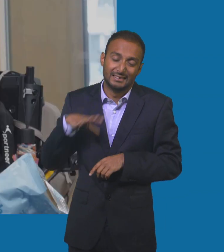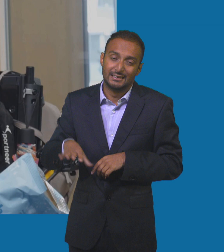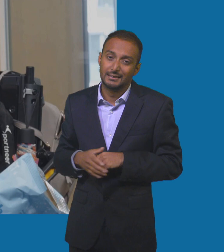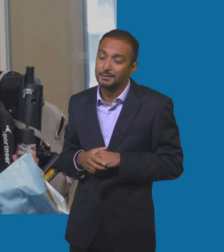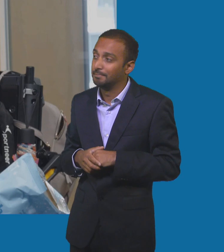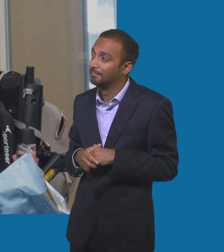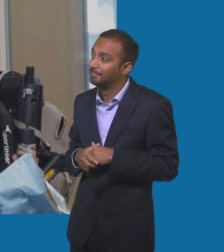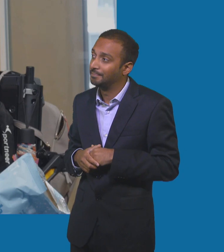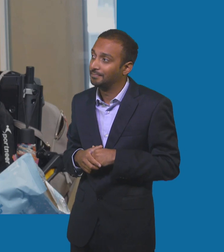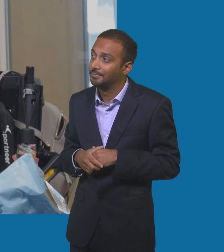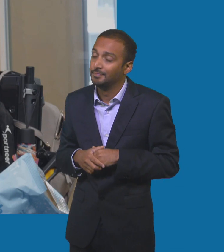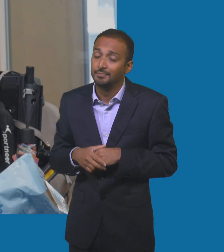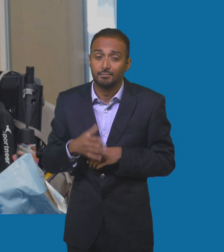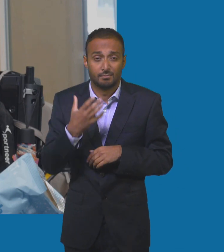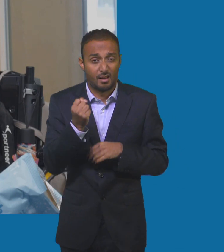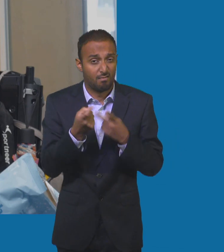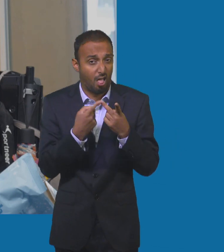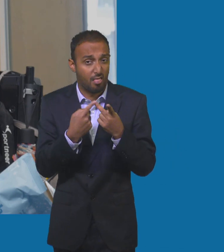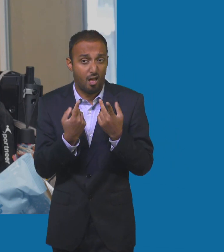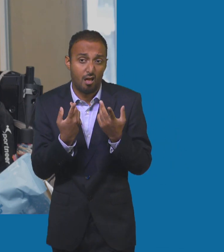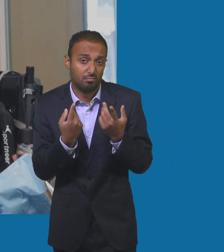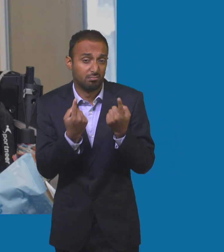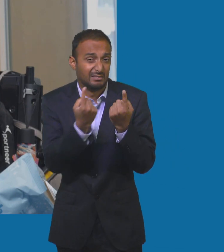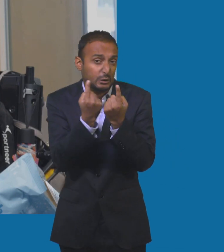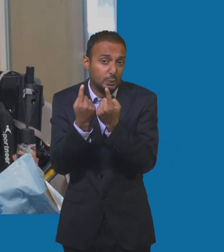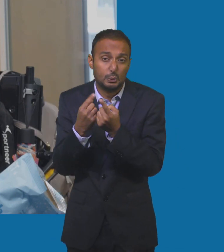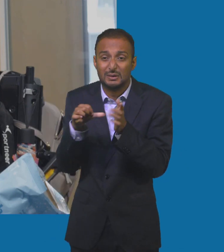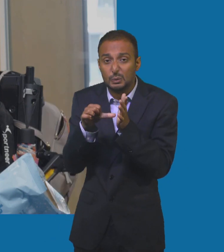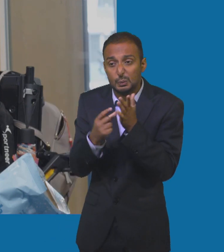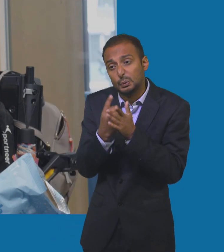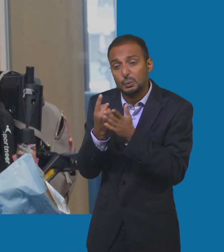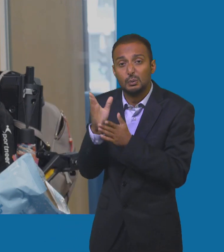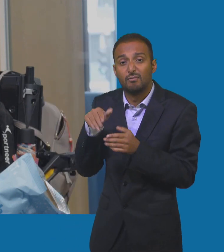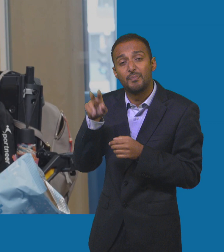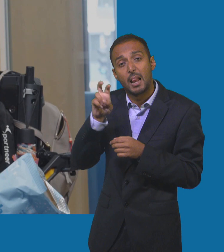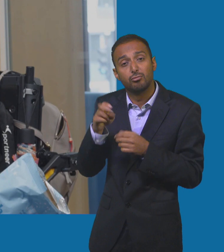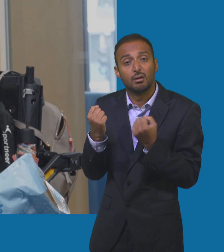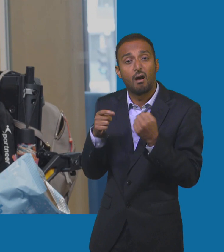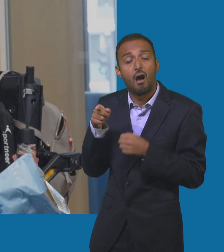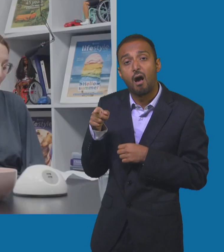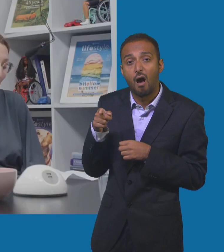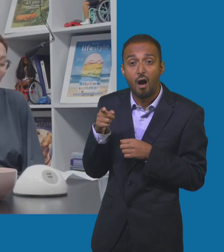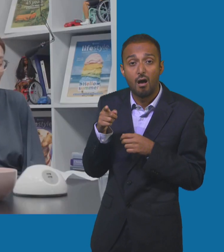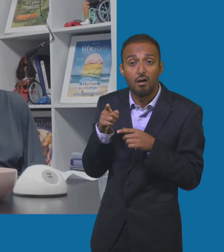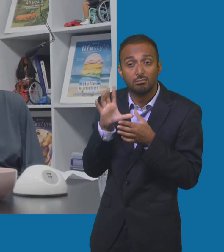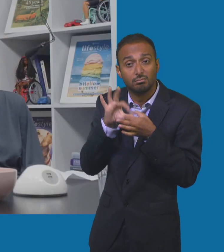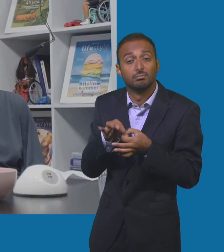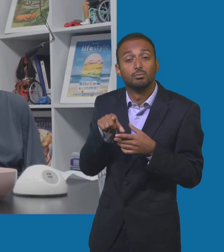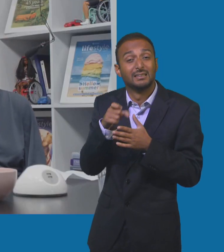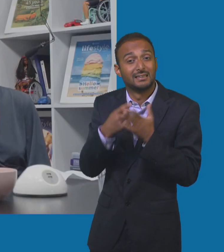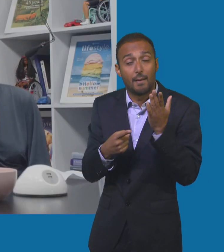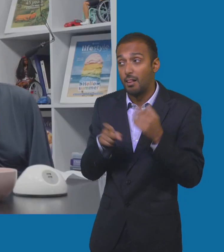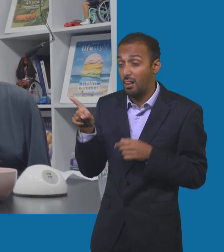Are there any other issues that have arisen from EV cars, particularly for disabled people? Absolutely, and that's one of the reasons